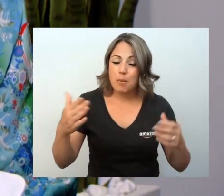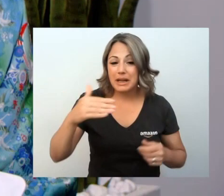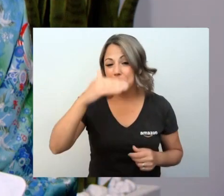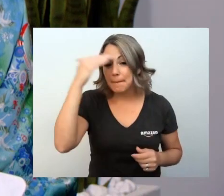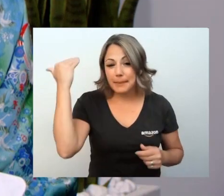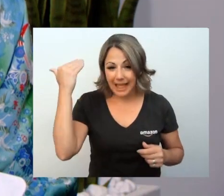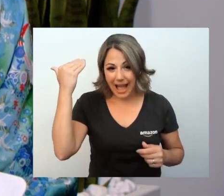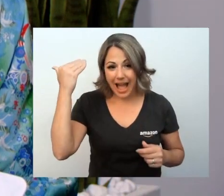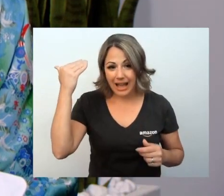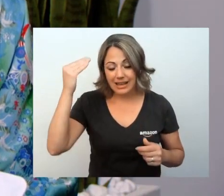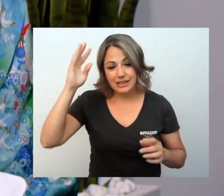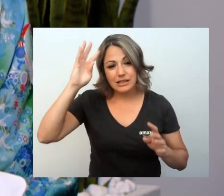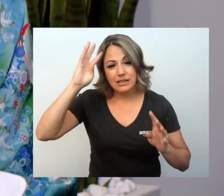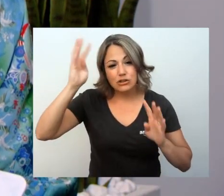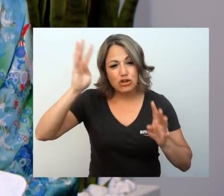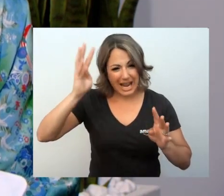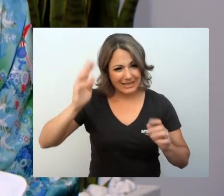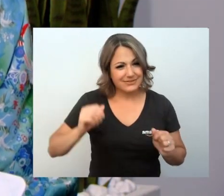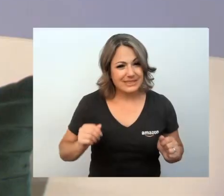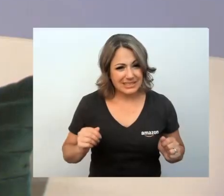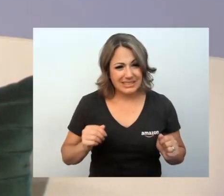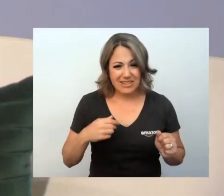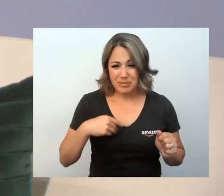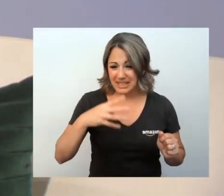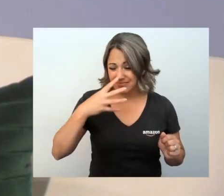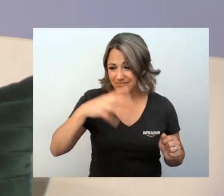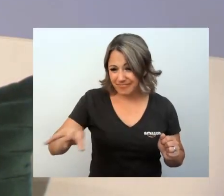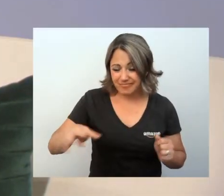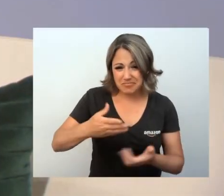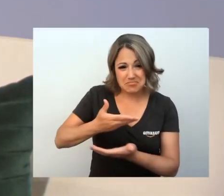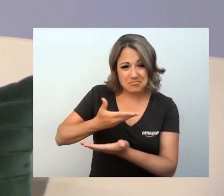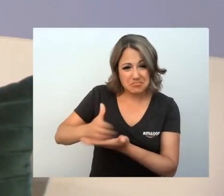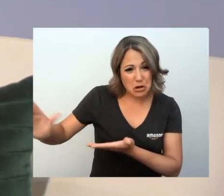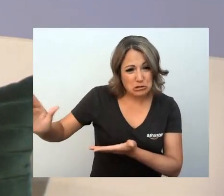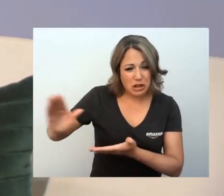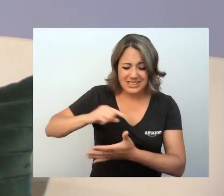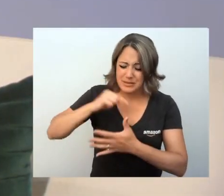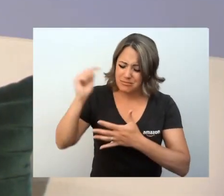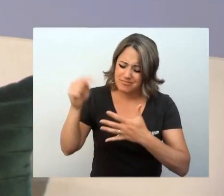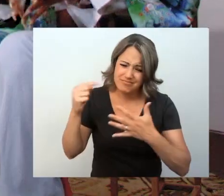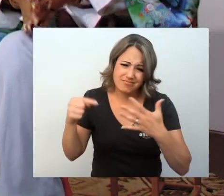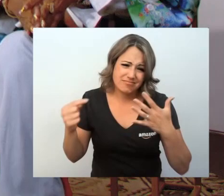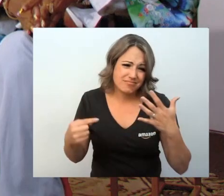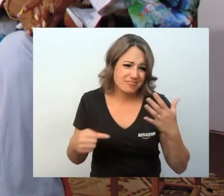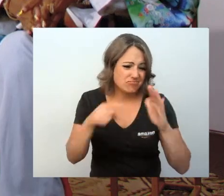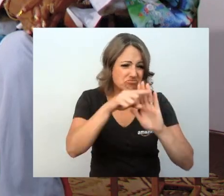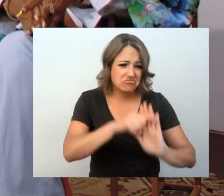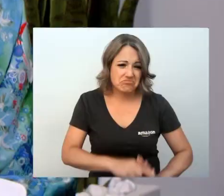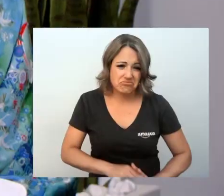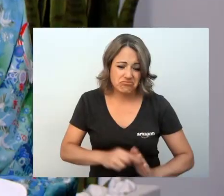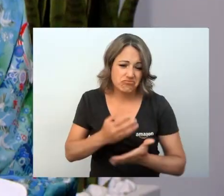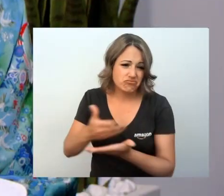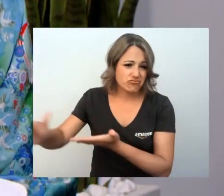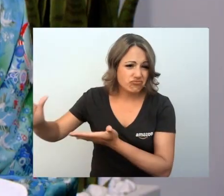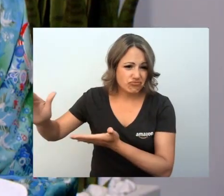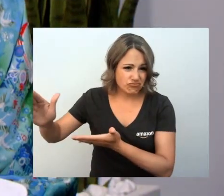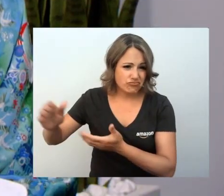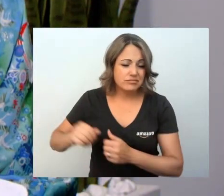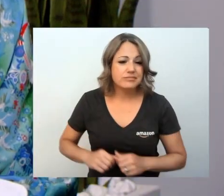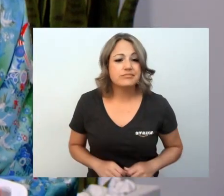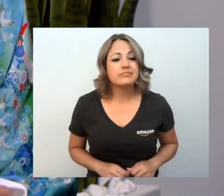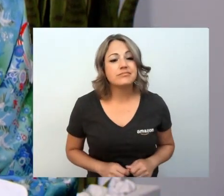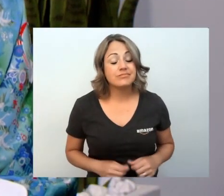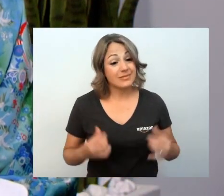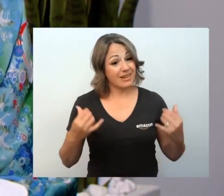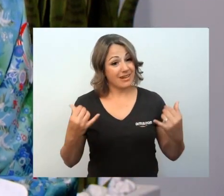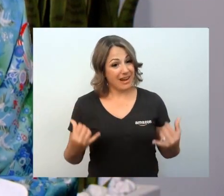been unnoticed, disregarded, marginalized. I could go on and on and on. So now